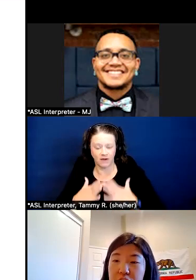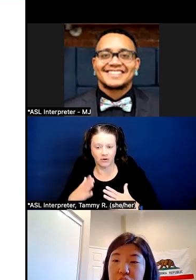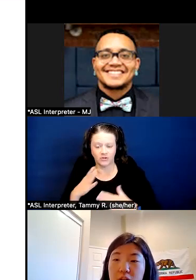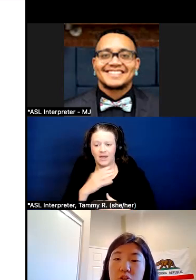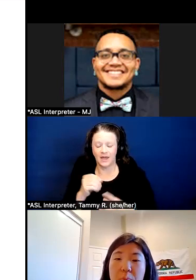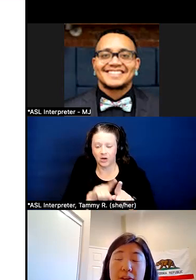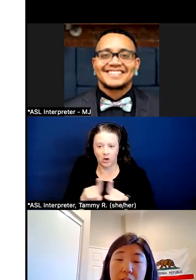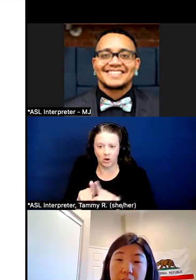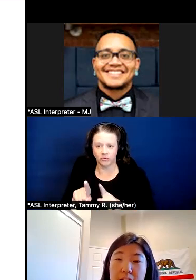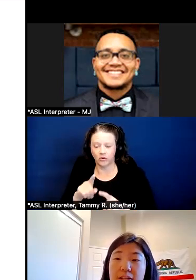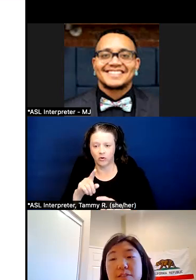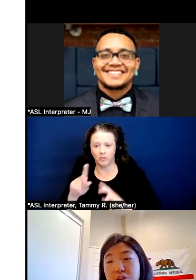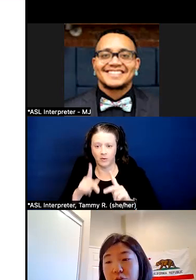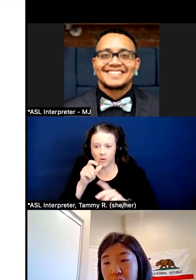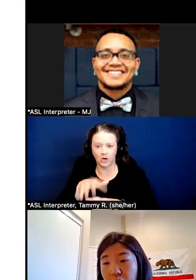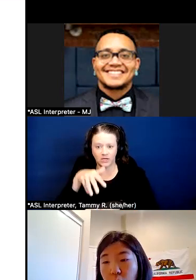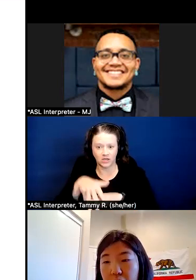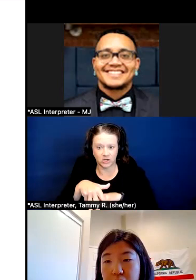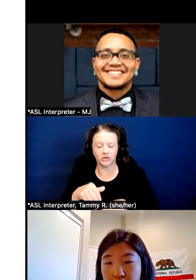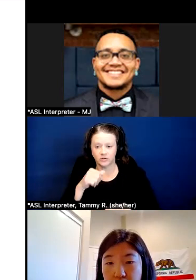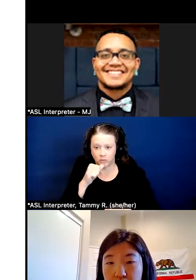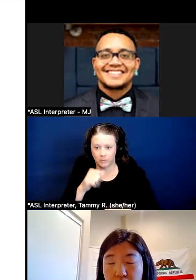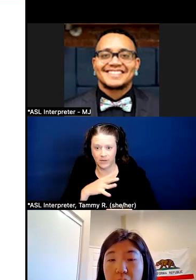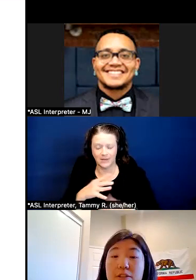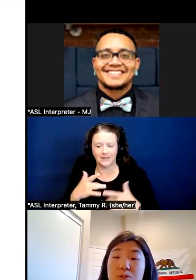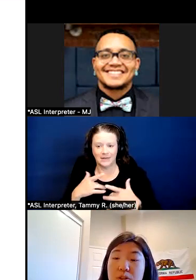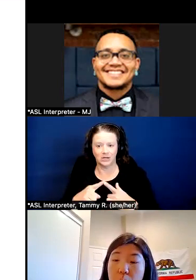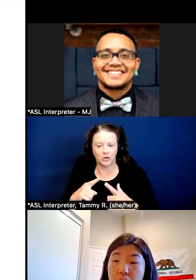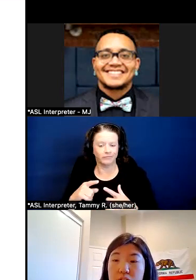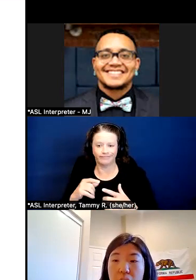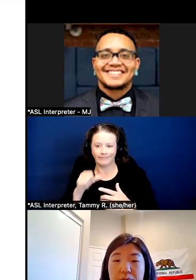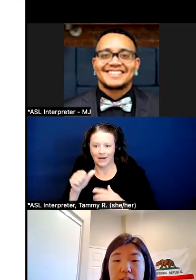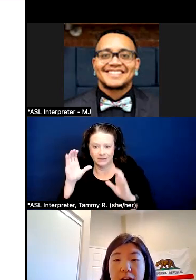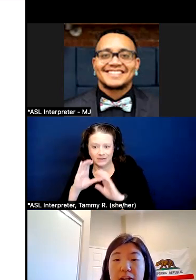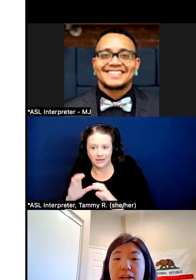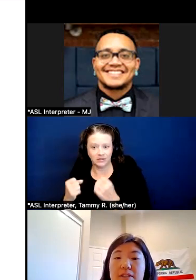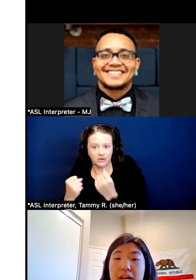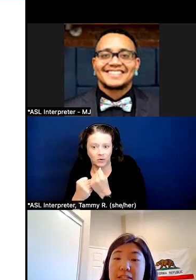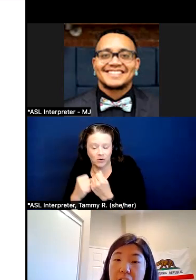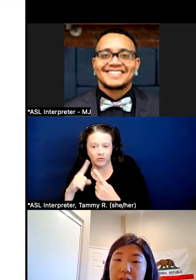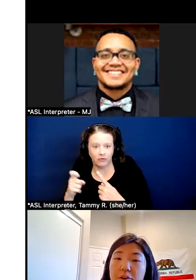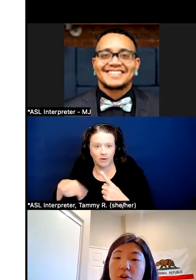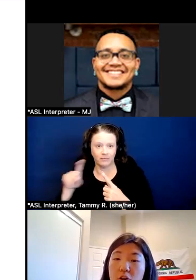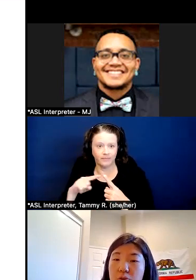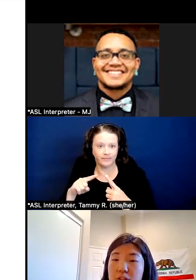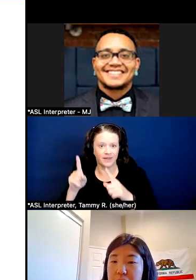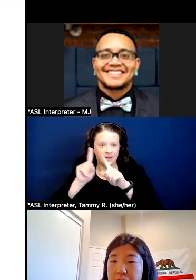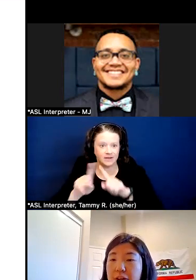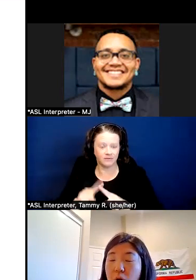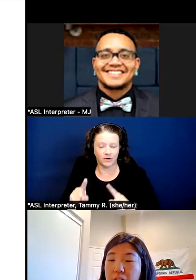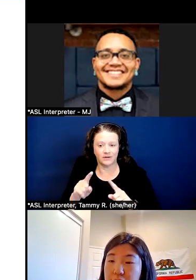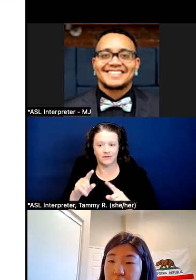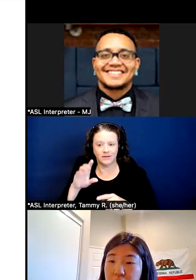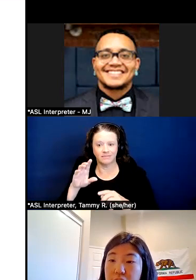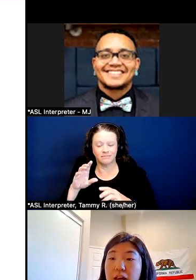from traditional domestic violence and sexual assault organizations. So it's important to have this funding set aside for culturally